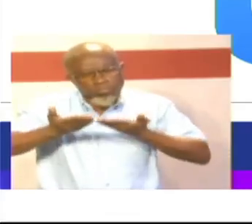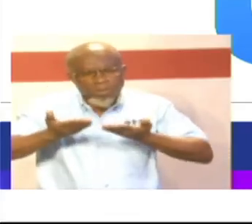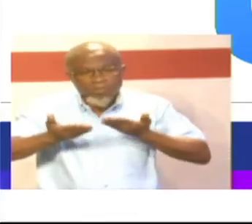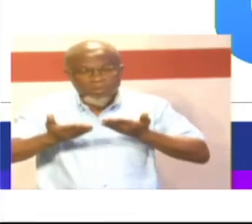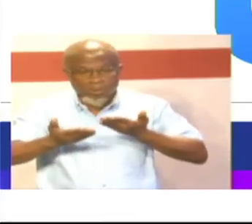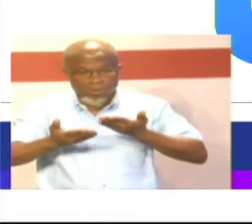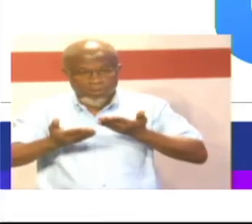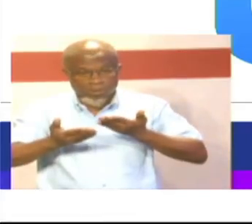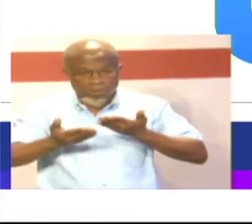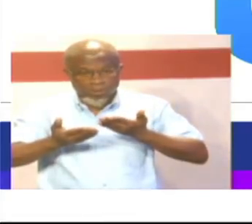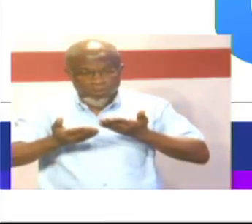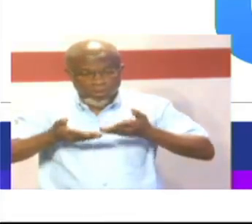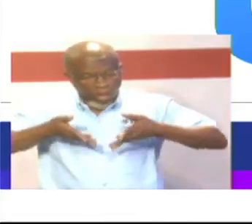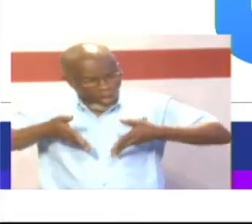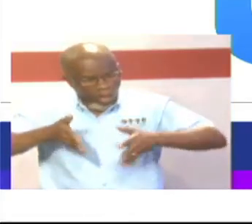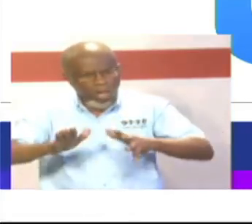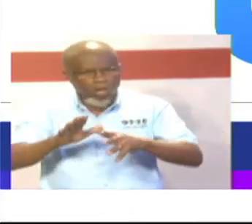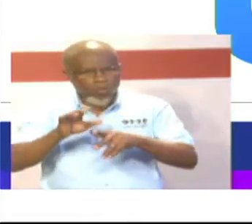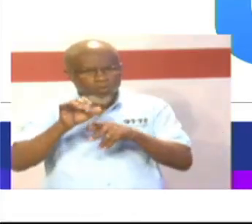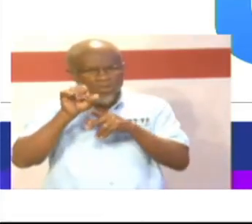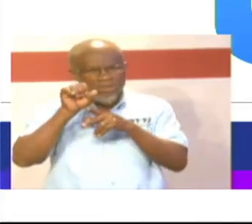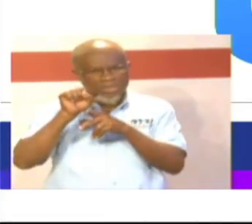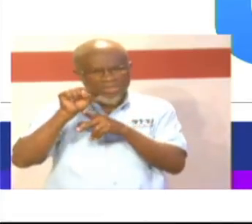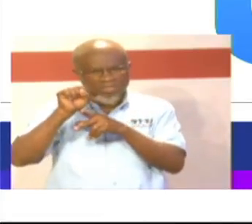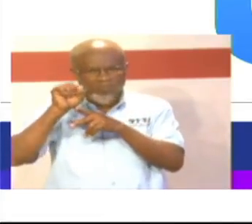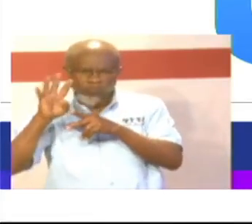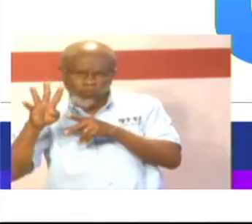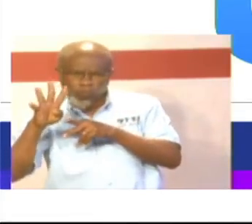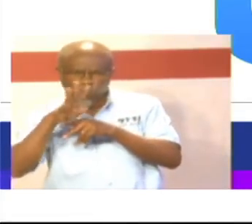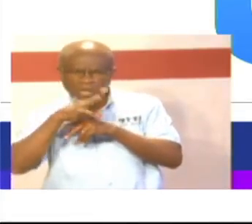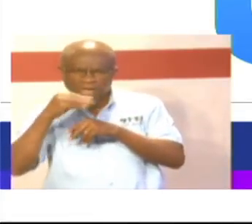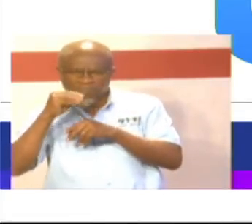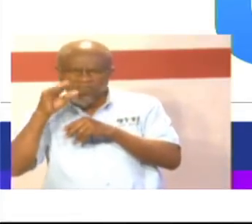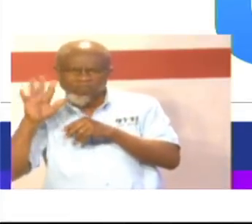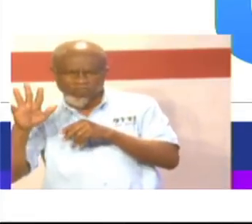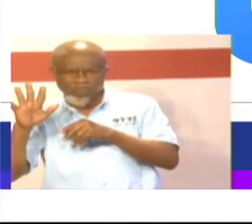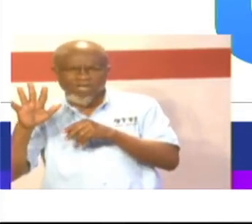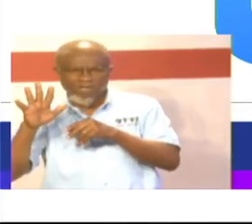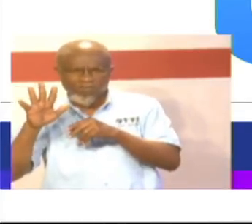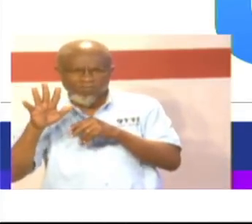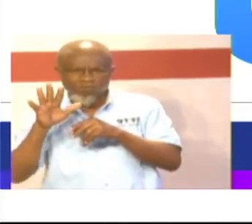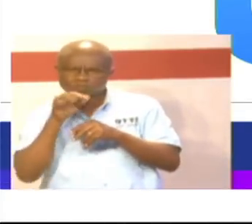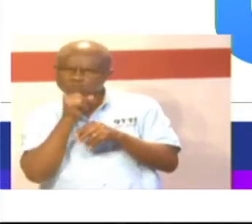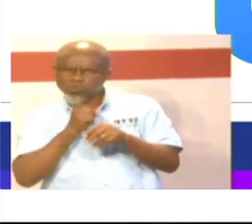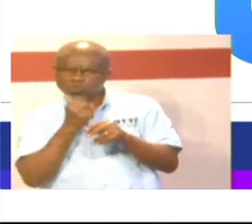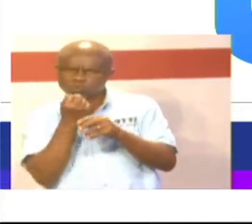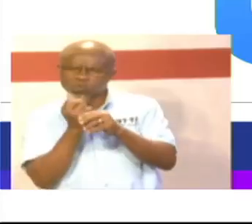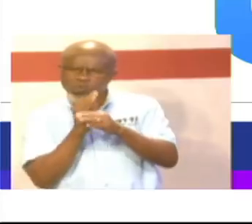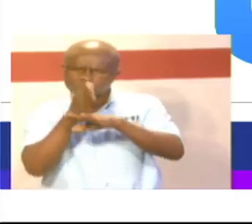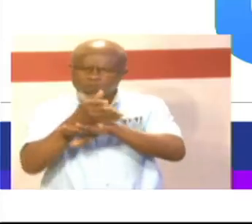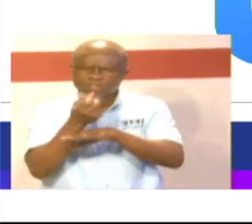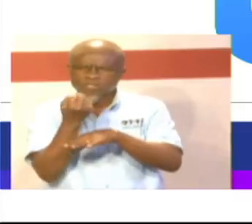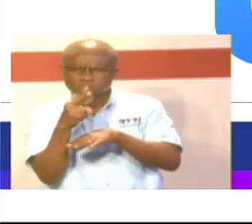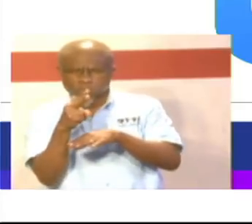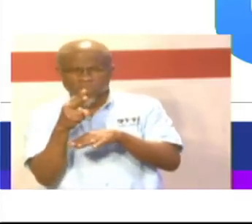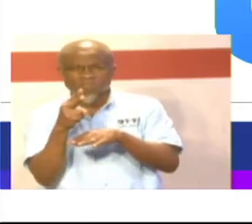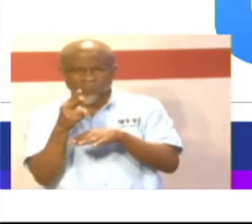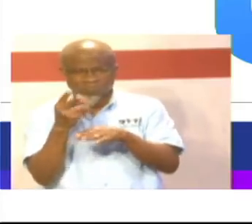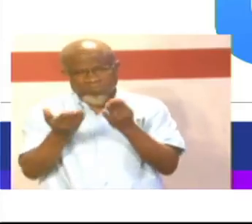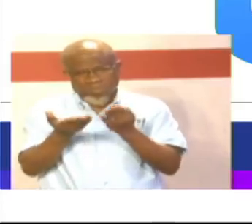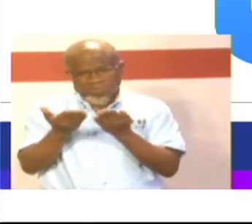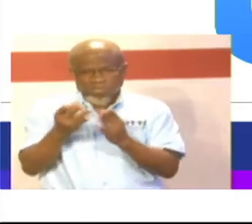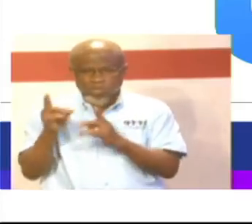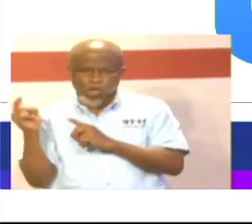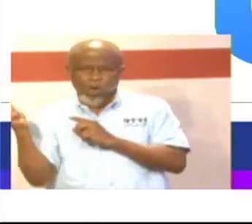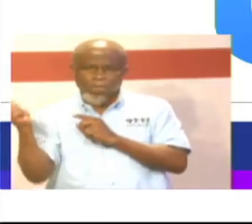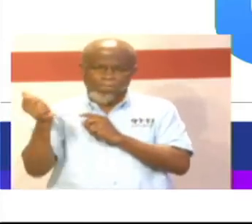allow standard 4 and 5 students, some of whom are 12 plus, to return to school physically